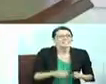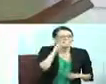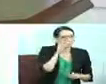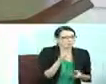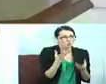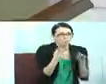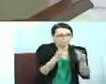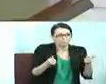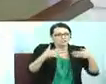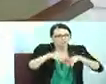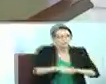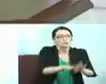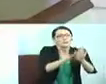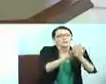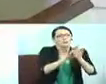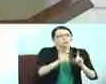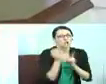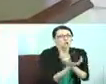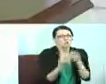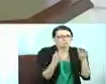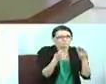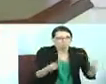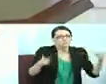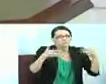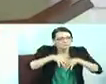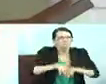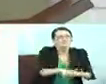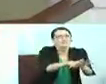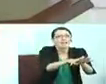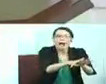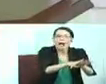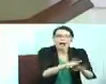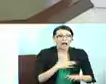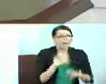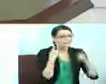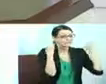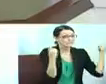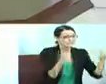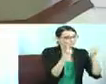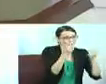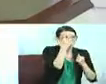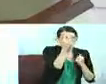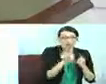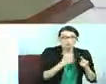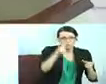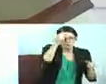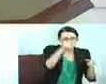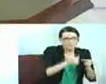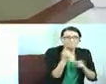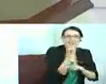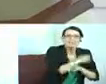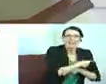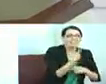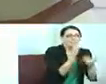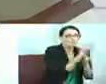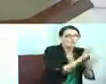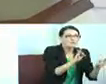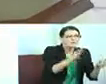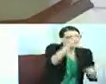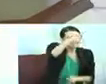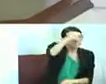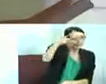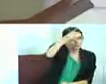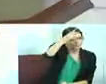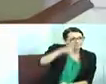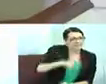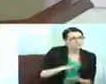cultural reconciliation. I celebrate Juneteenth because it commemorates the day that freed black men